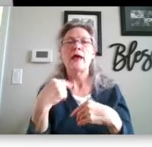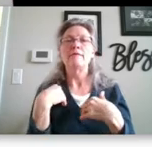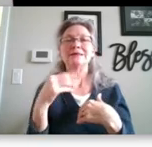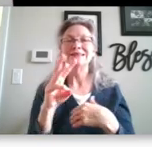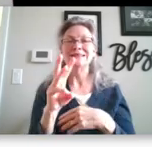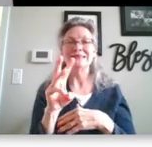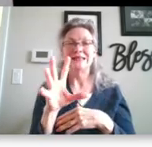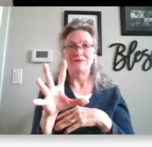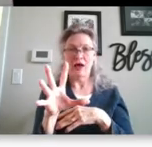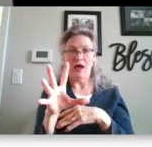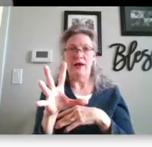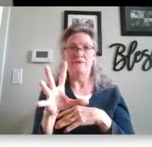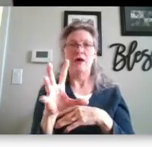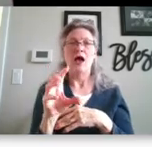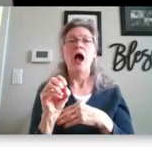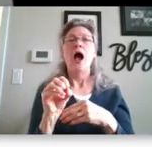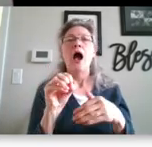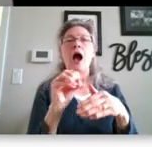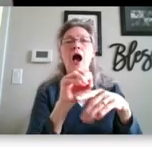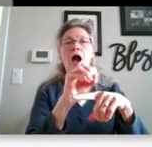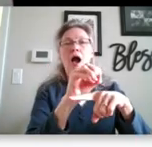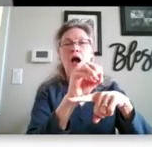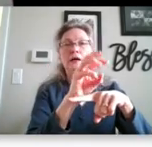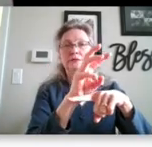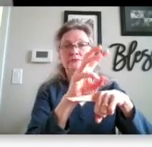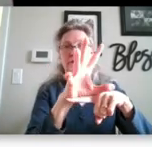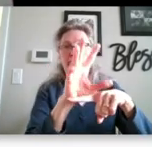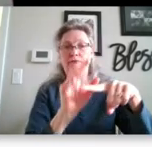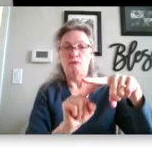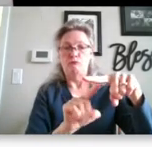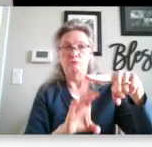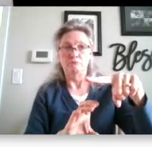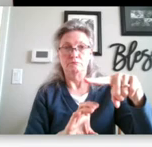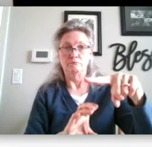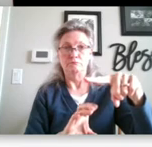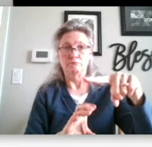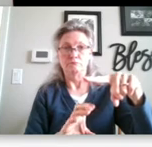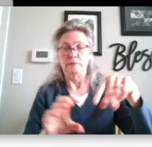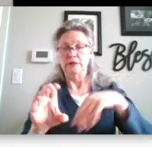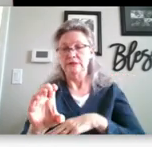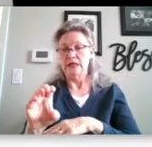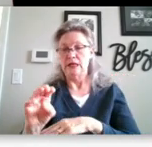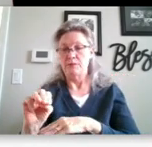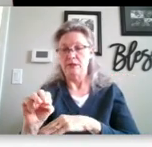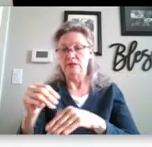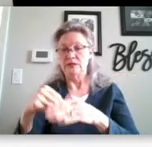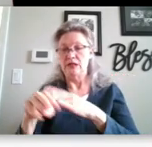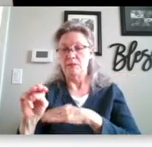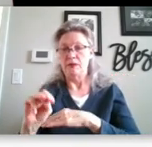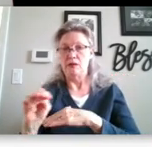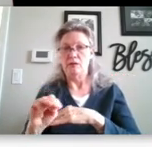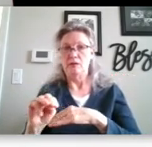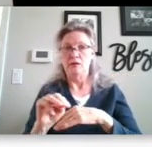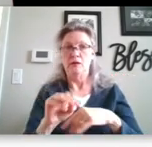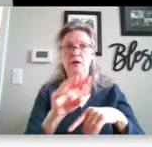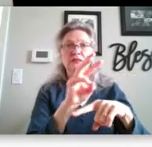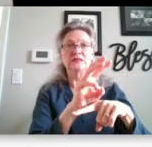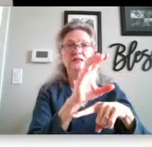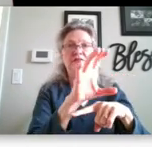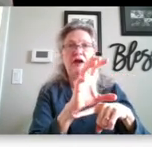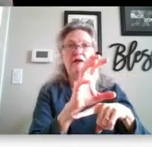65 out of 100 centimeters, right, in a meter. So we could say this is